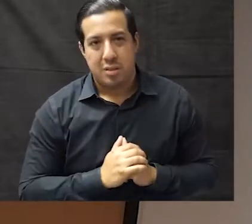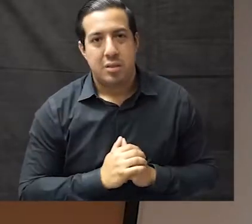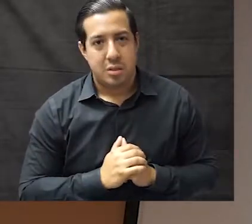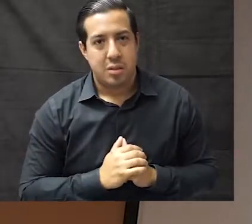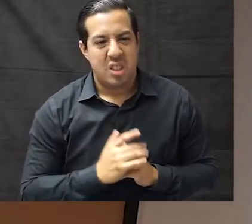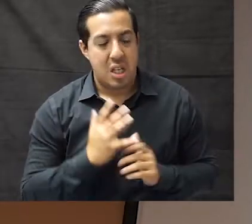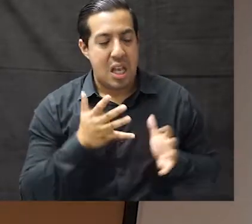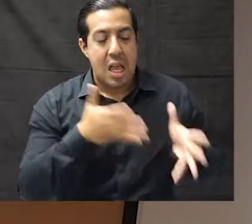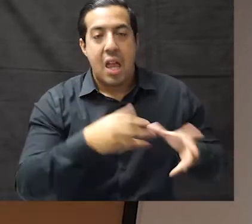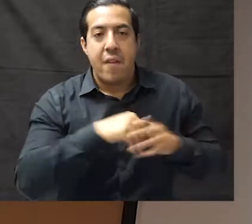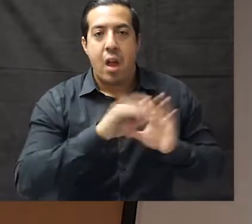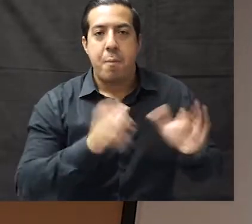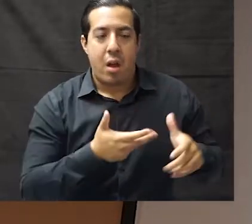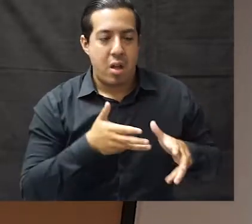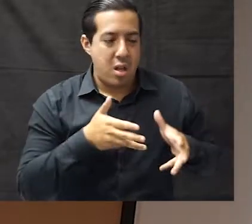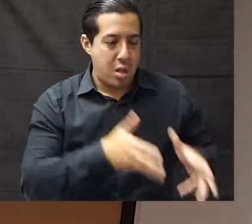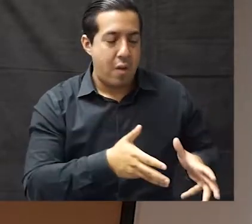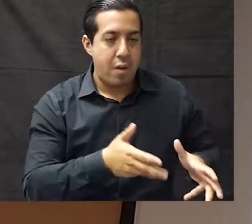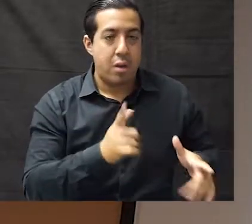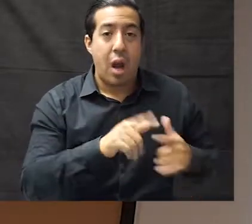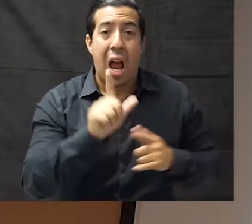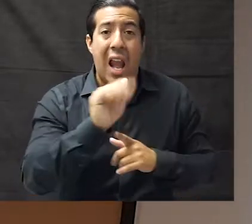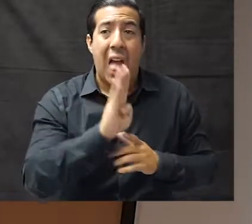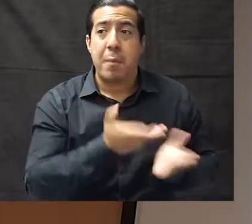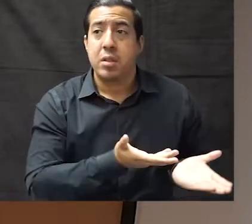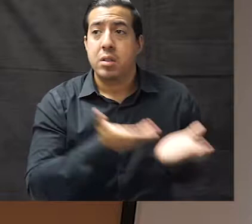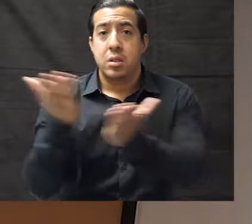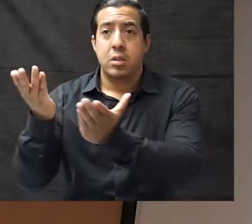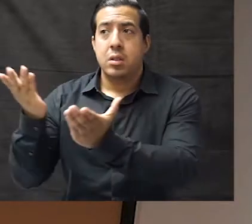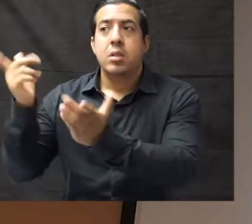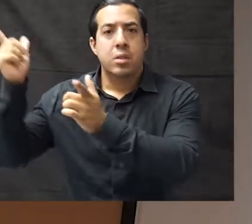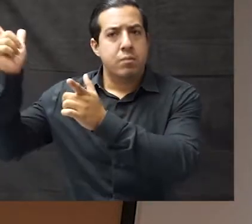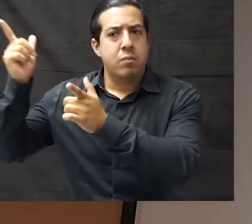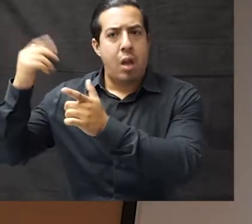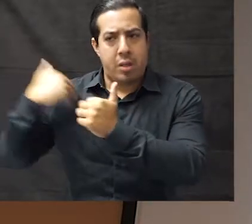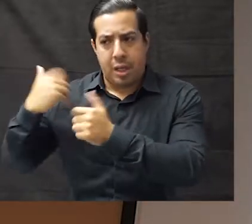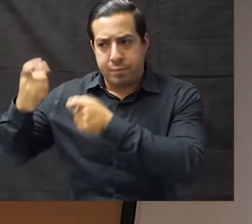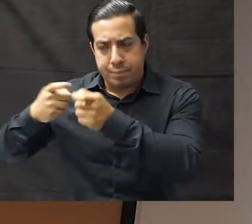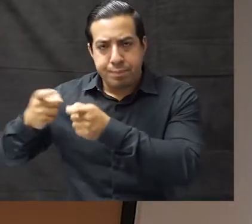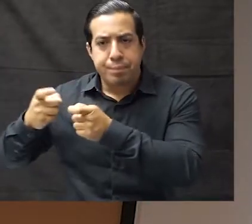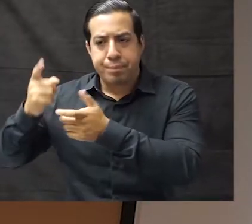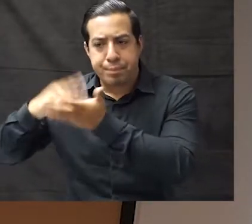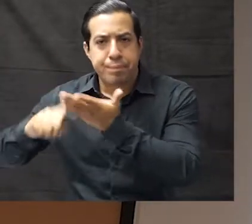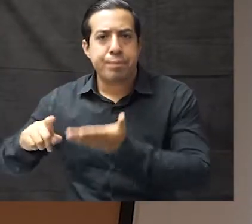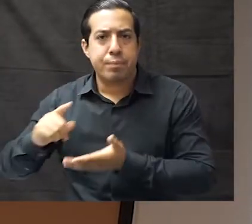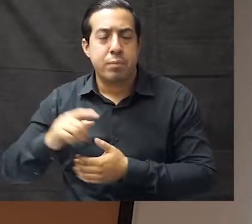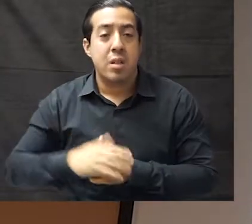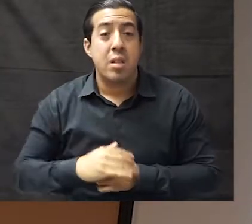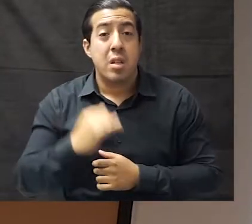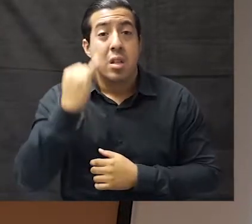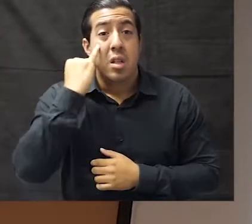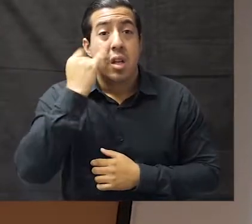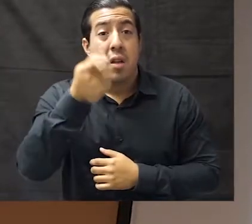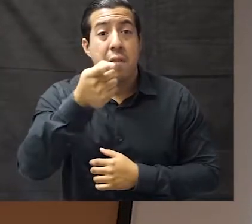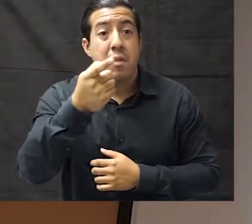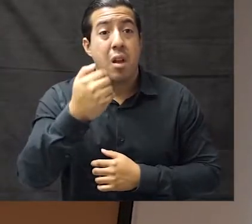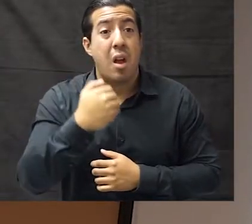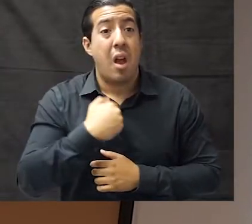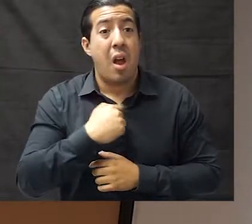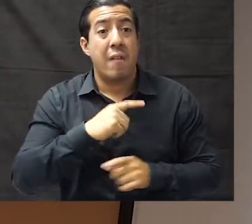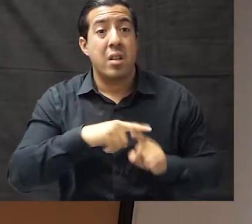symptoms, get them a Narcan dose. The worst that's going to happen if you give somebody a Narcan dose is it might make them a little constipated. That's the worst that's going to